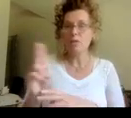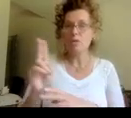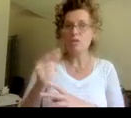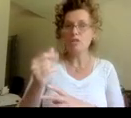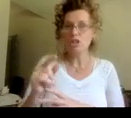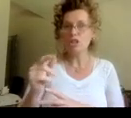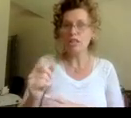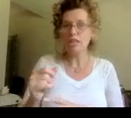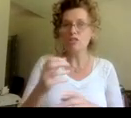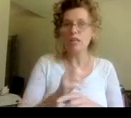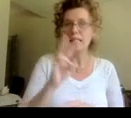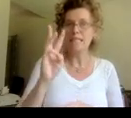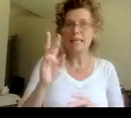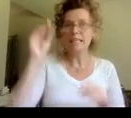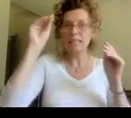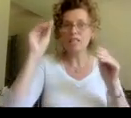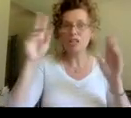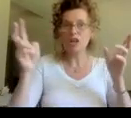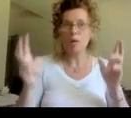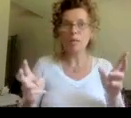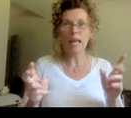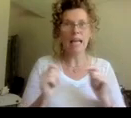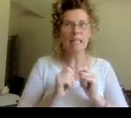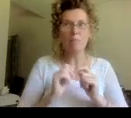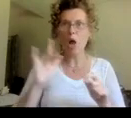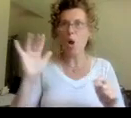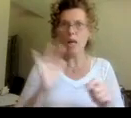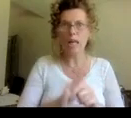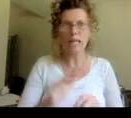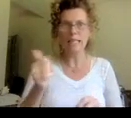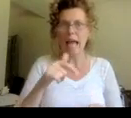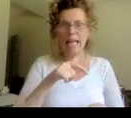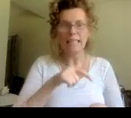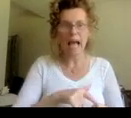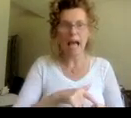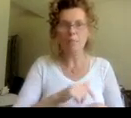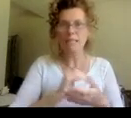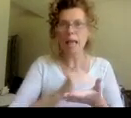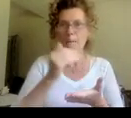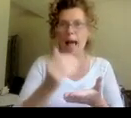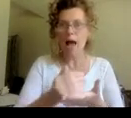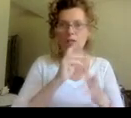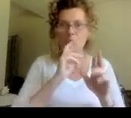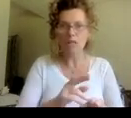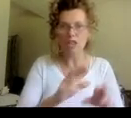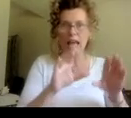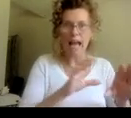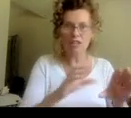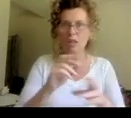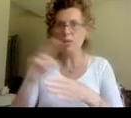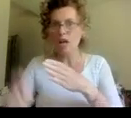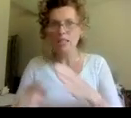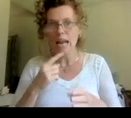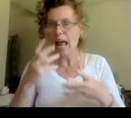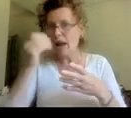6 teaching topics. And I love that. And it exploded 10 times the amount of responses because it was the action and the results that just said, I don't